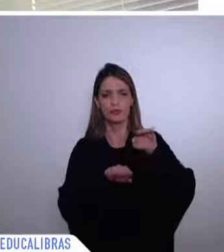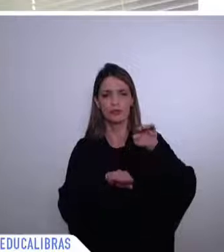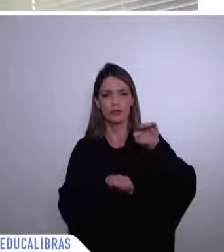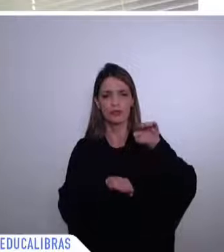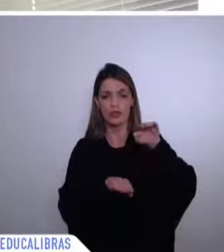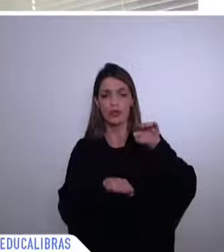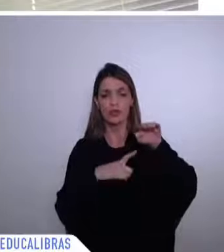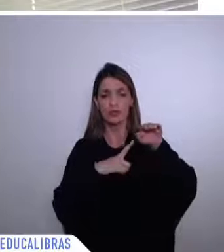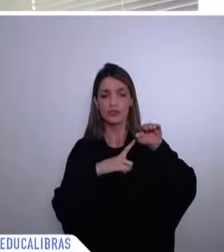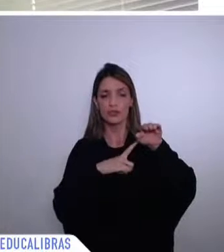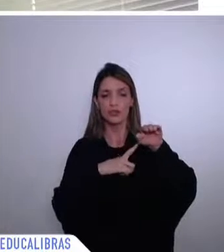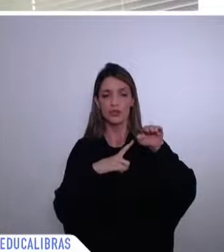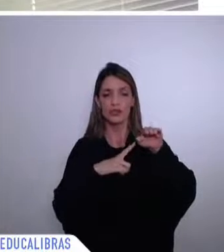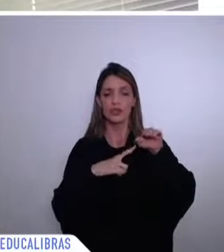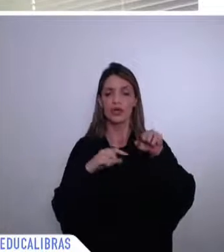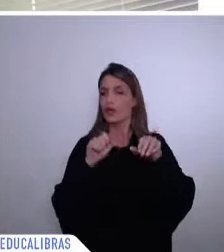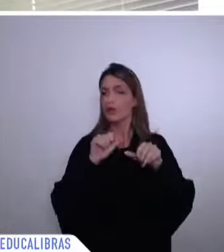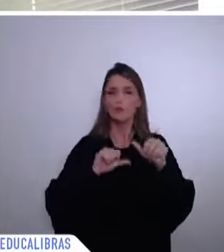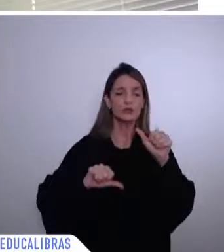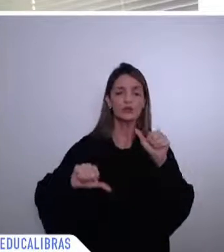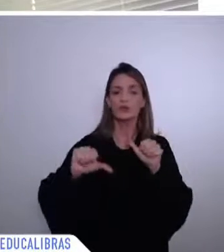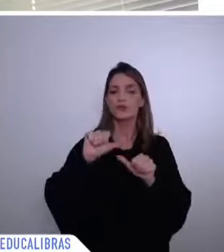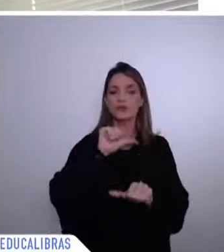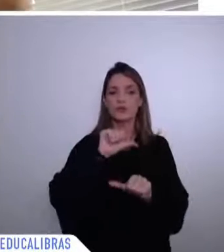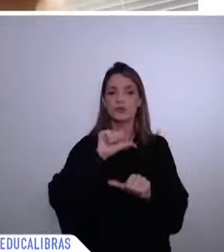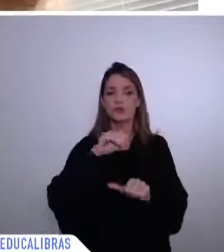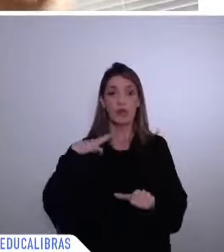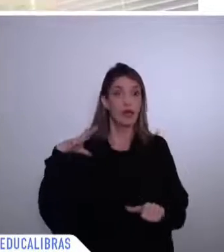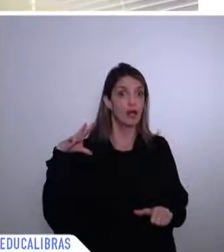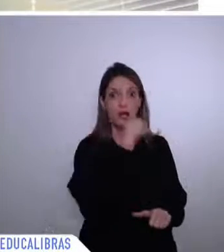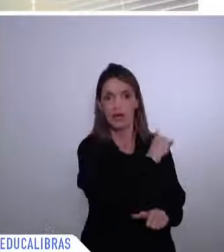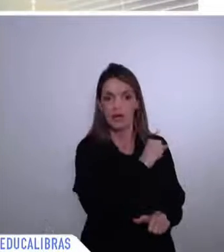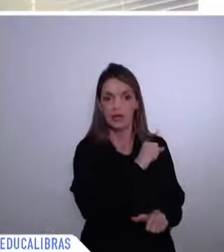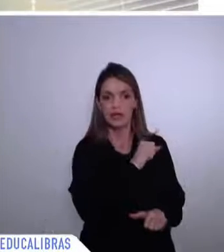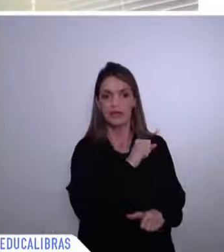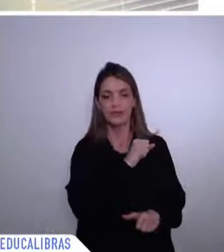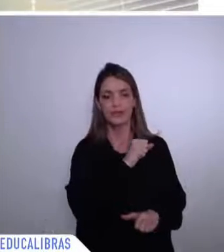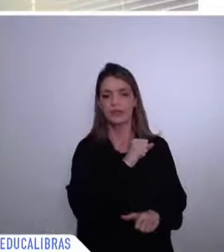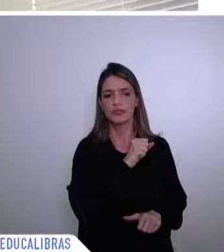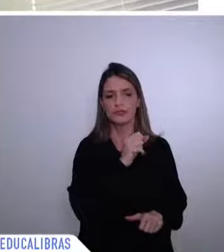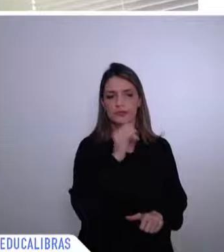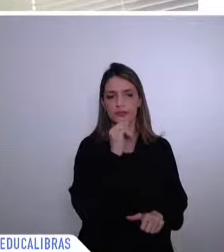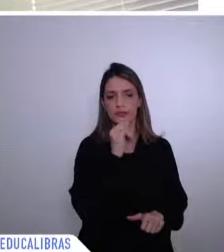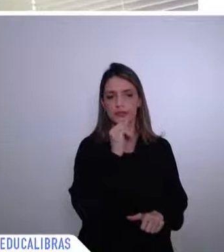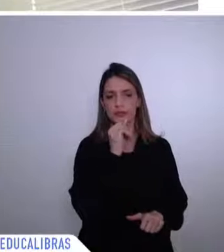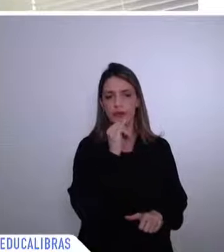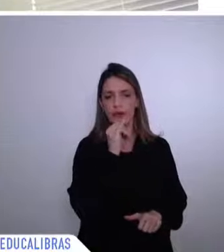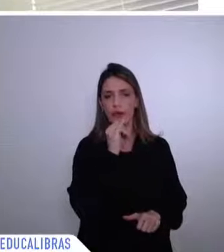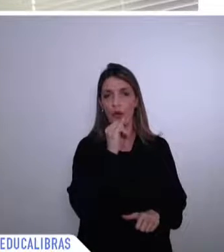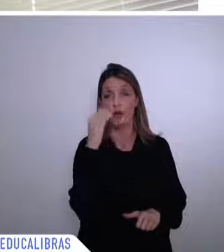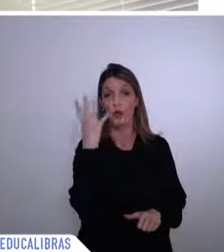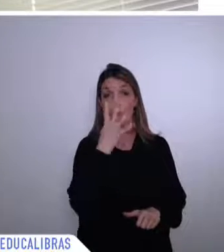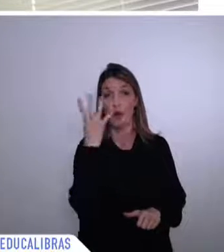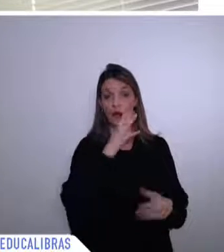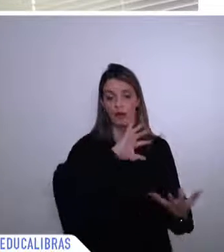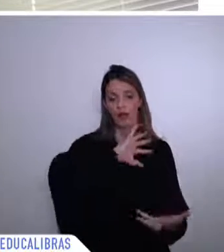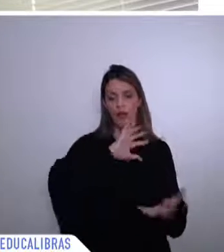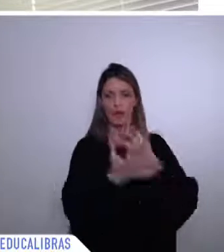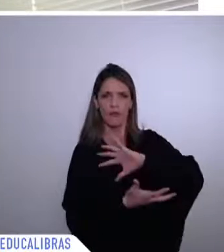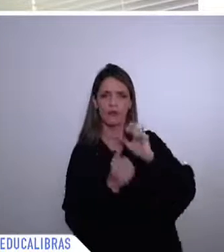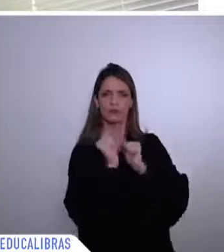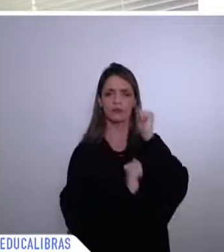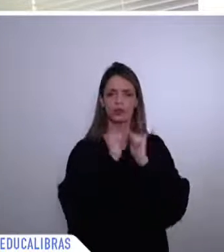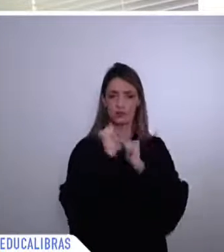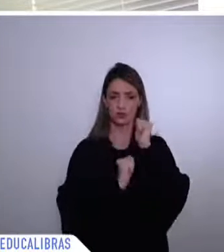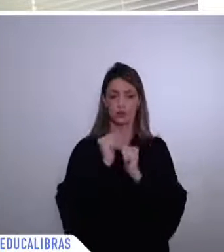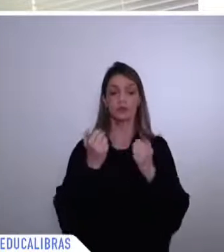Last year, a year ago, basically, we had a lot of inequality and very fast changes brought about